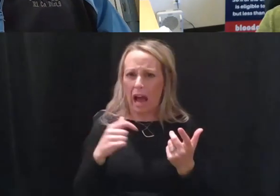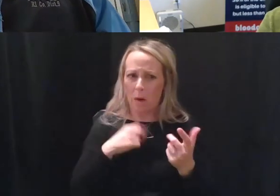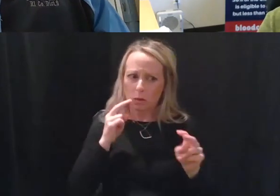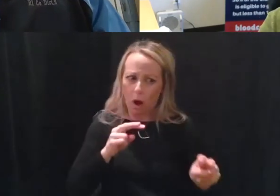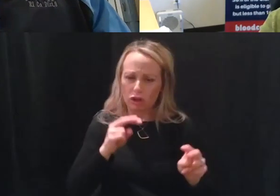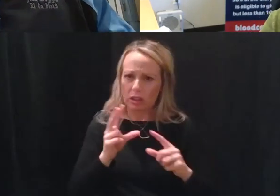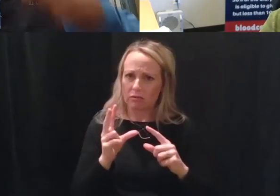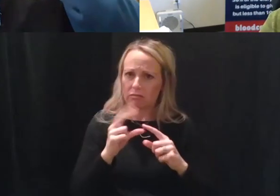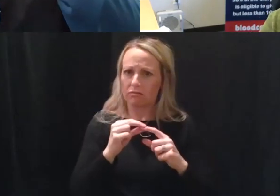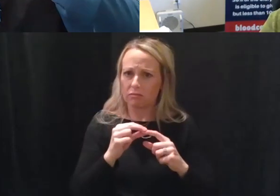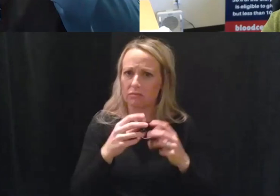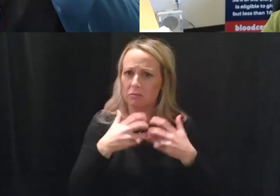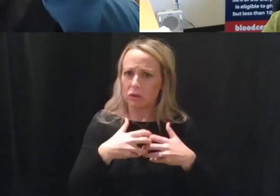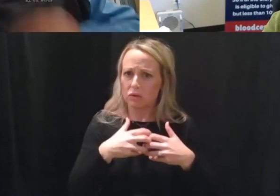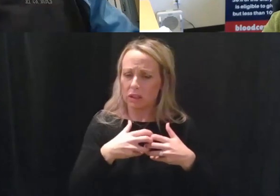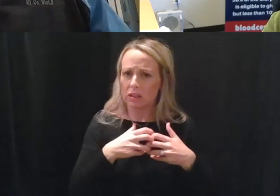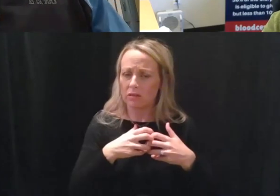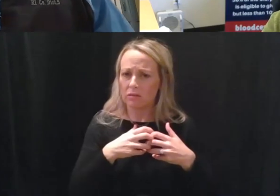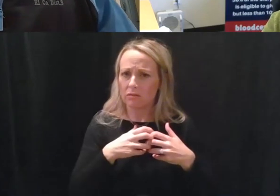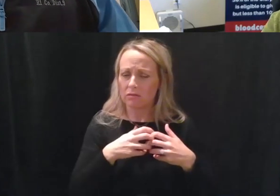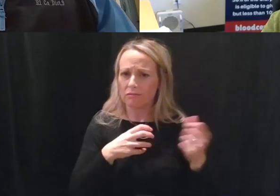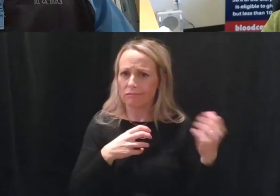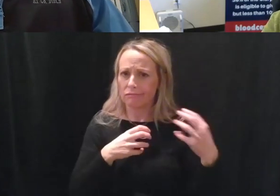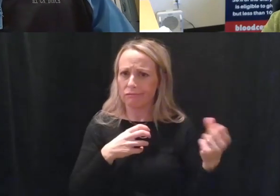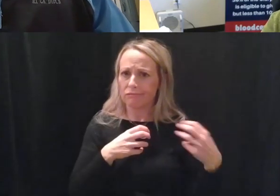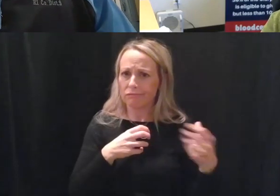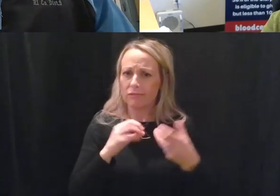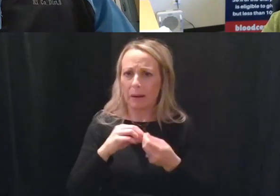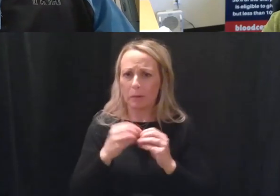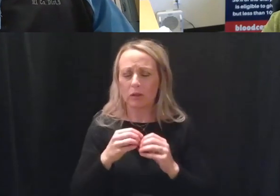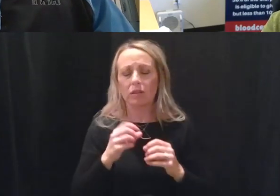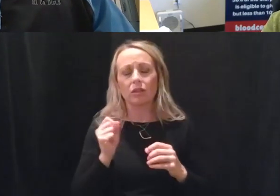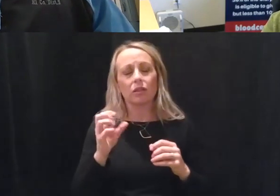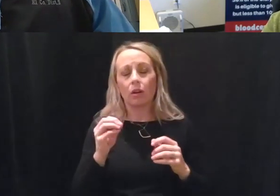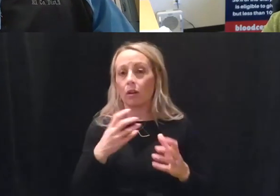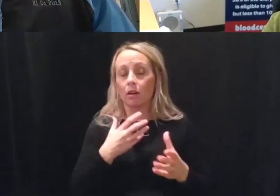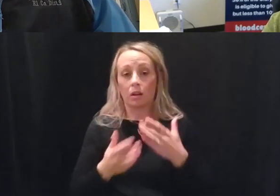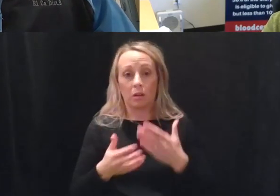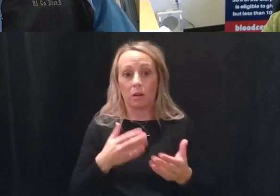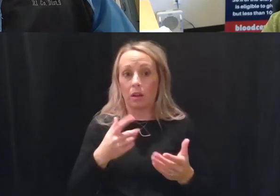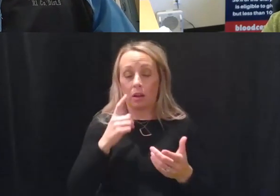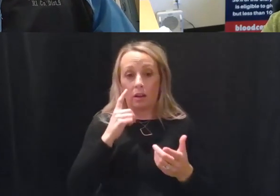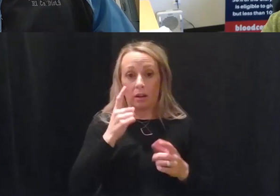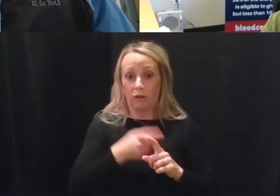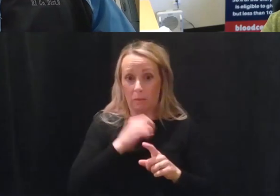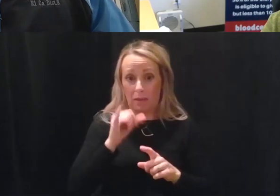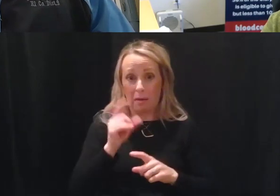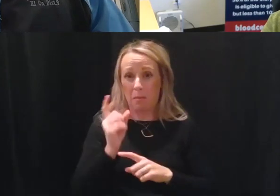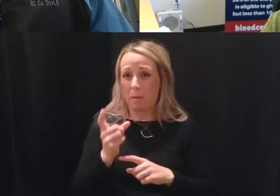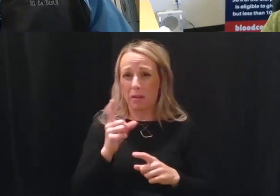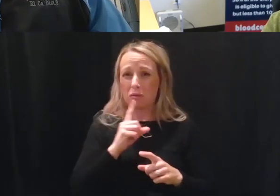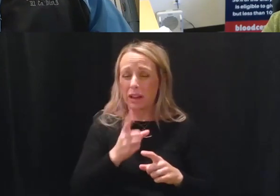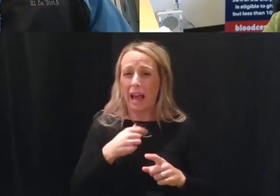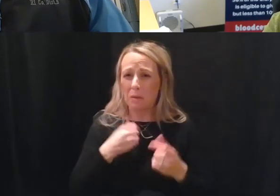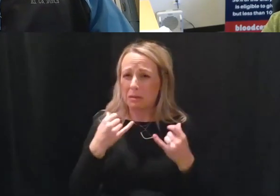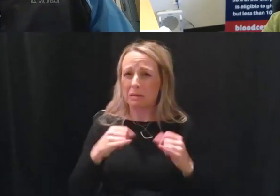oxygen levels. So from there, And I was also fighting fatigue.